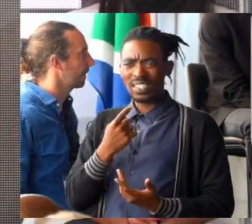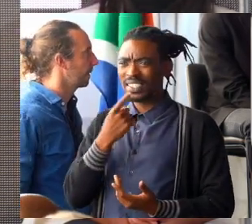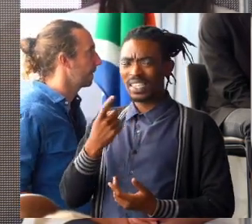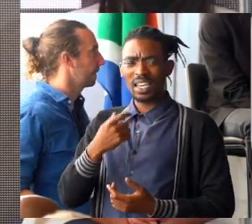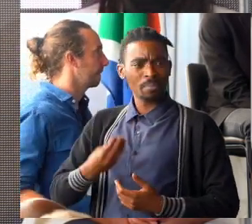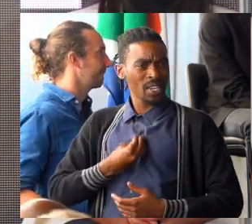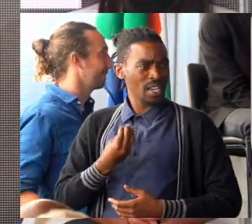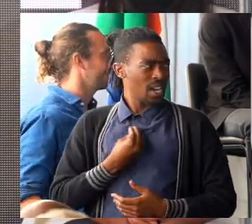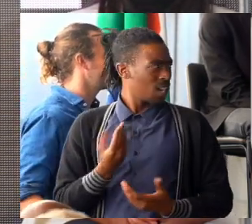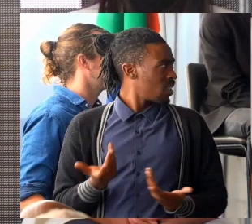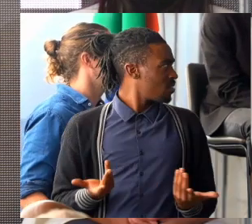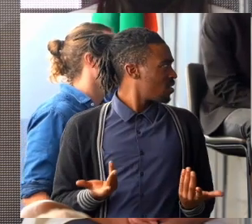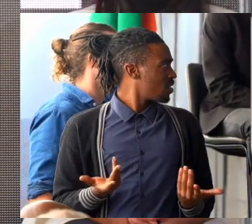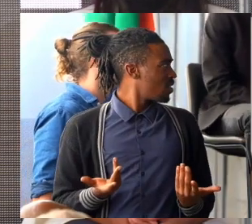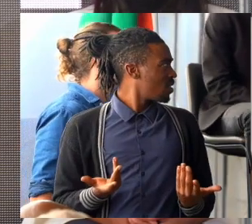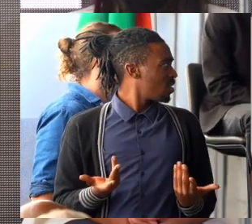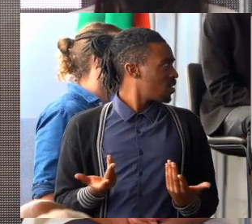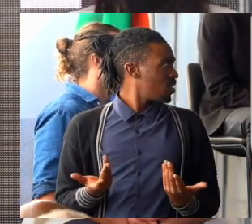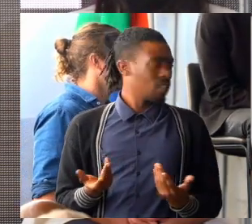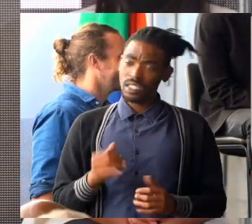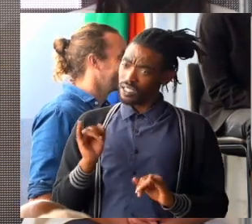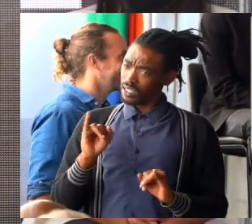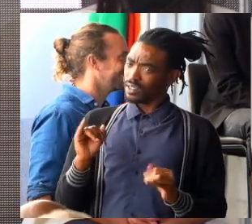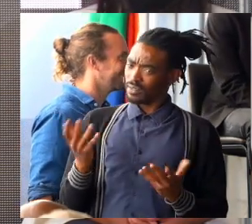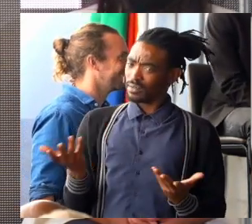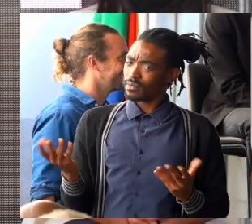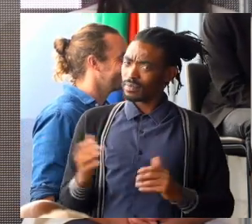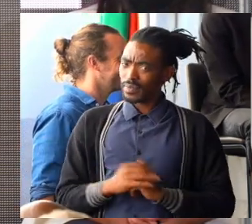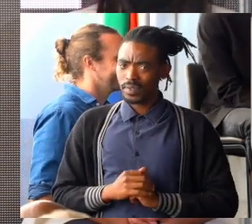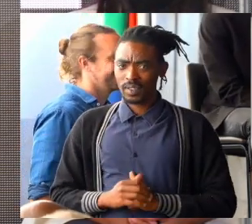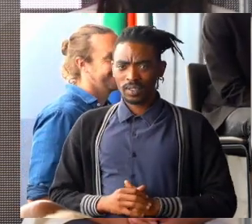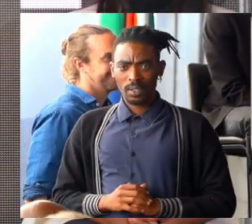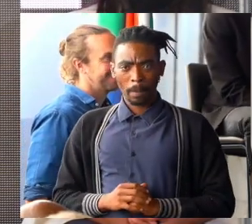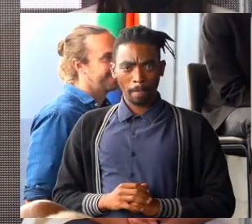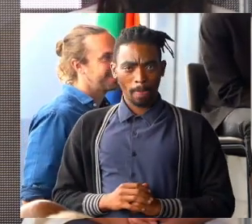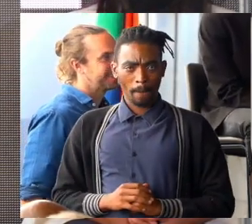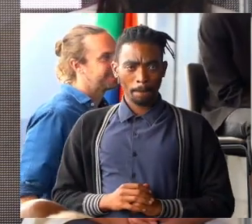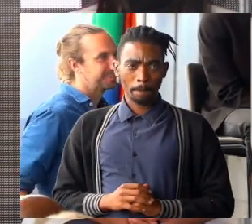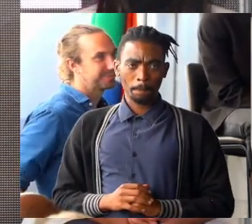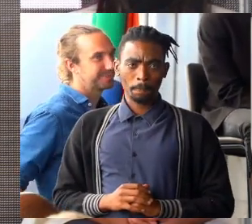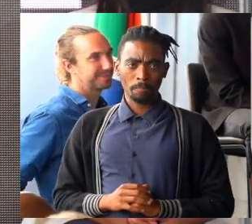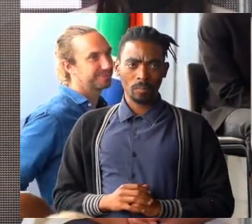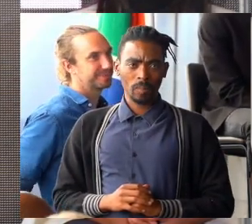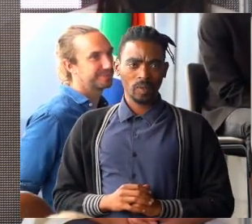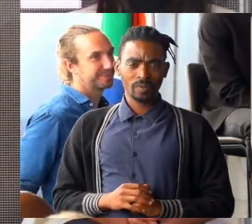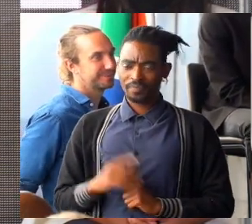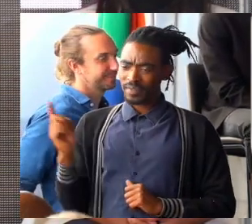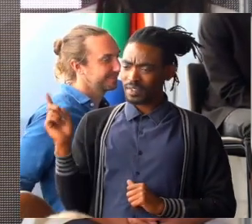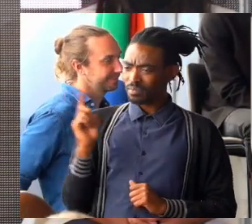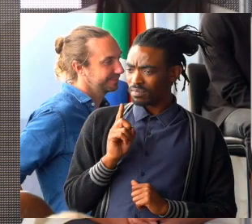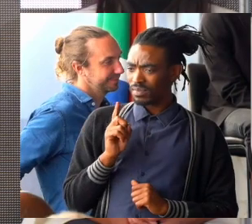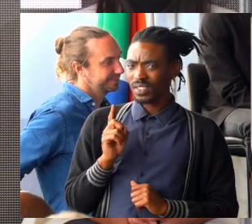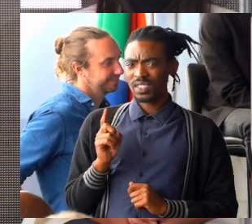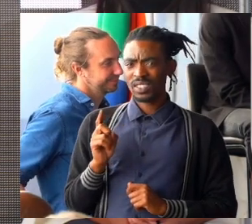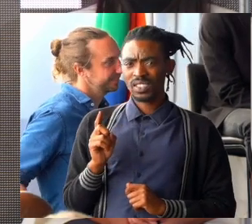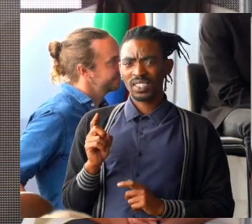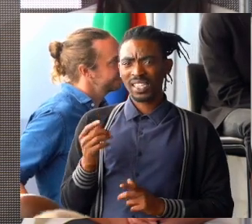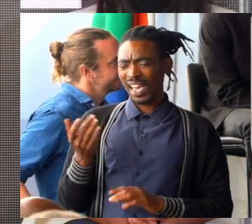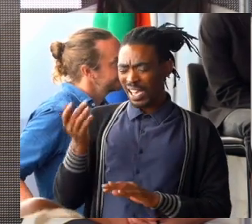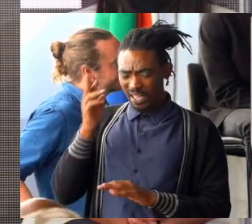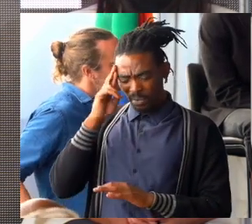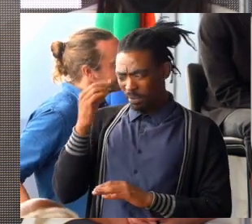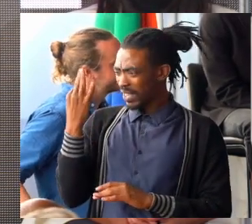Seriously, they do. Dave Cameron had been prime minister